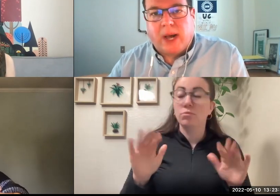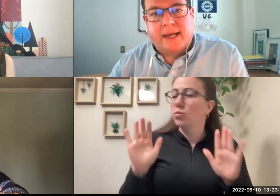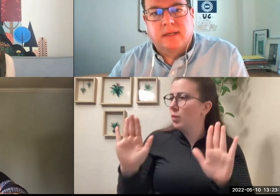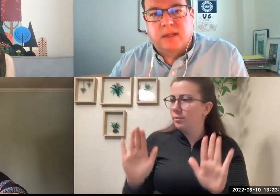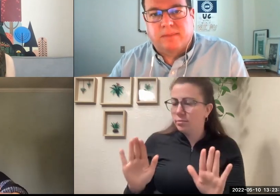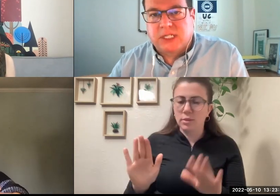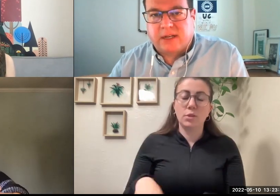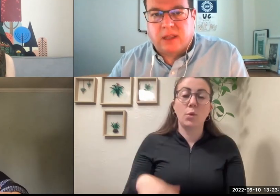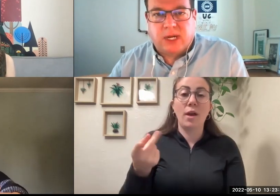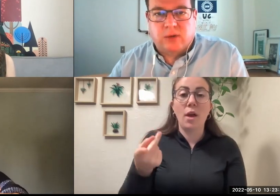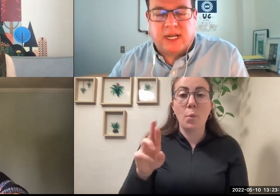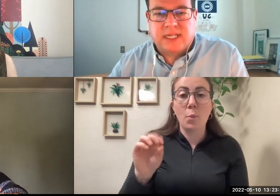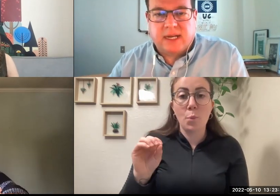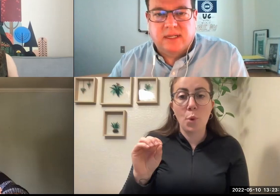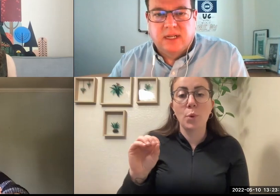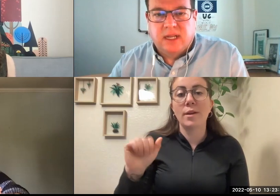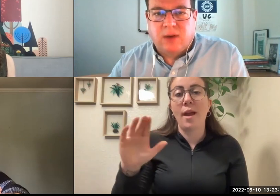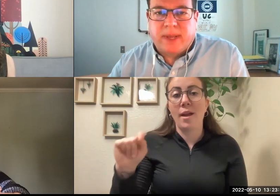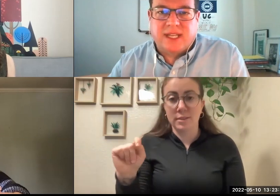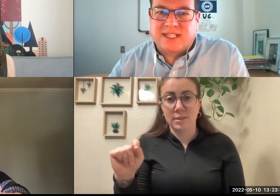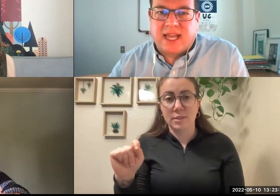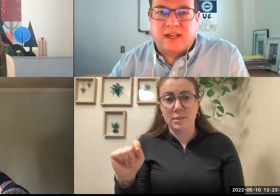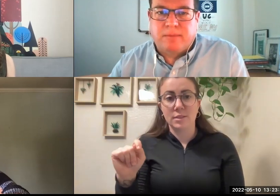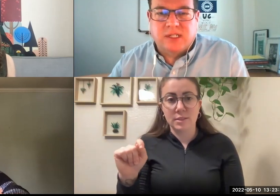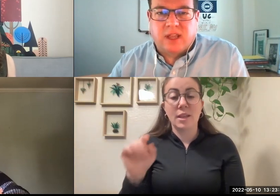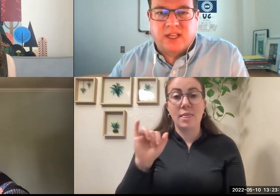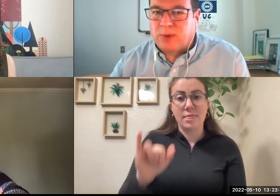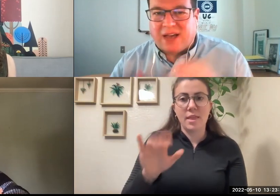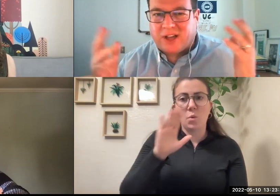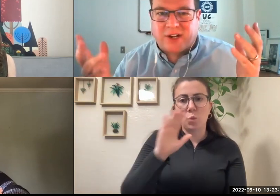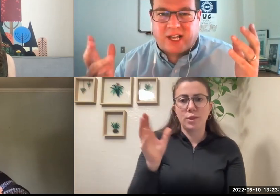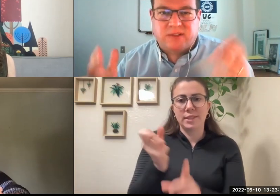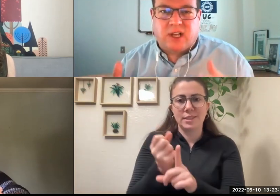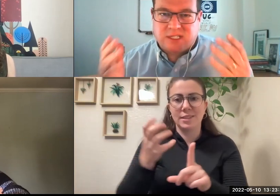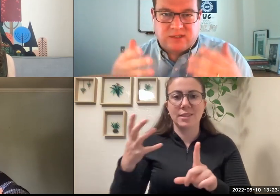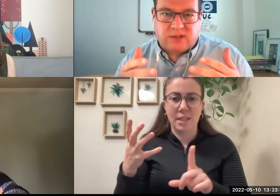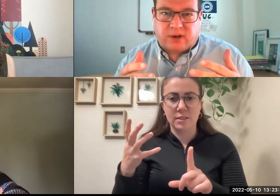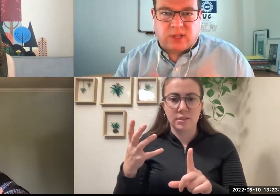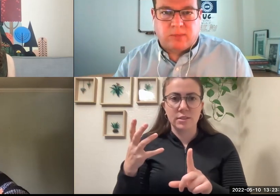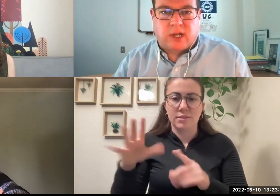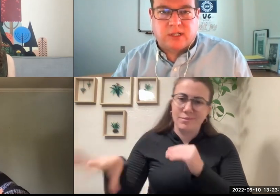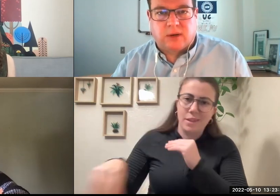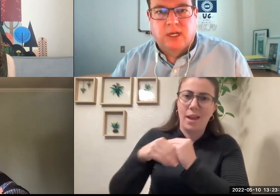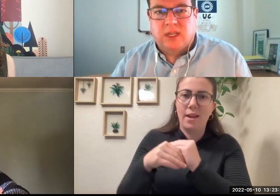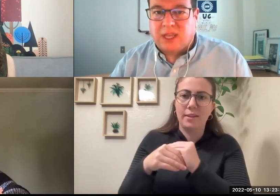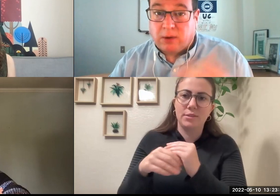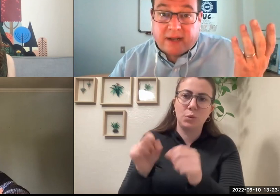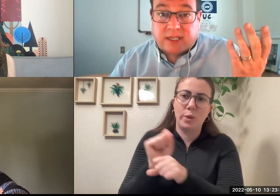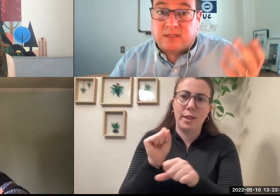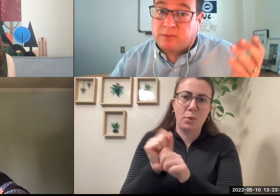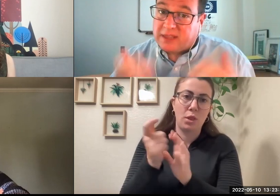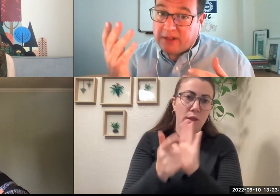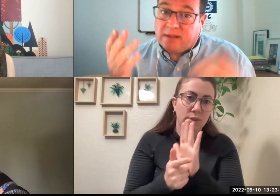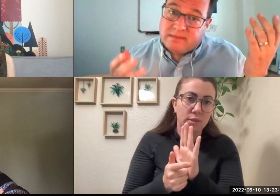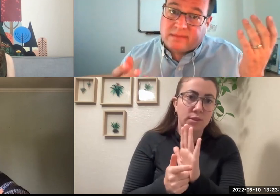PRO Act, the Protecting the Right to Organize Act. It would basically extend a bunch of the things we have in other kinds of laws to federal labor law. So there would be